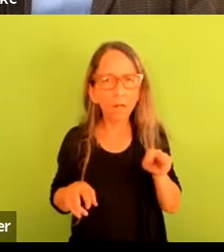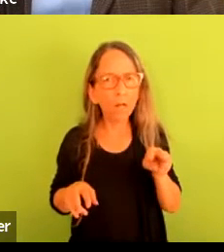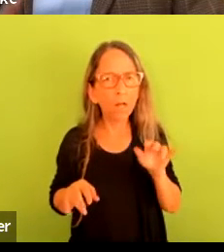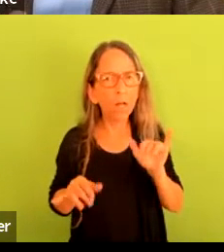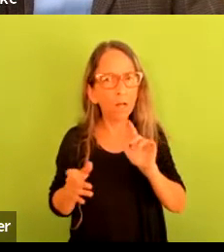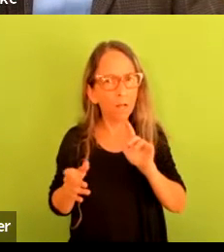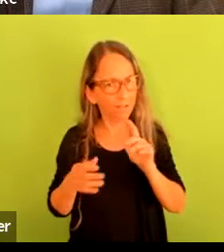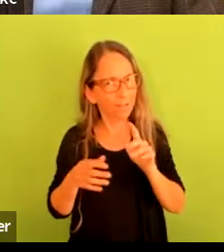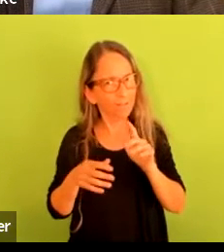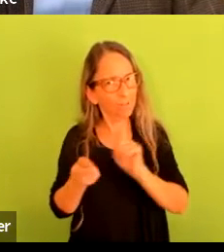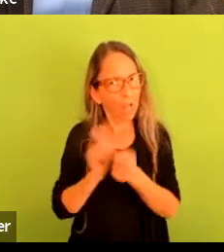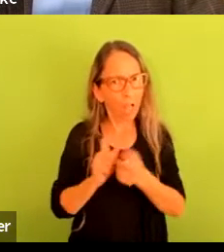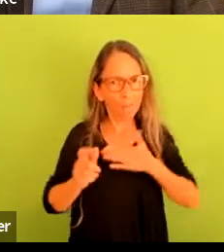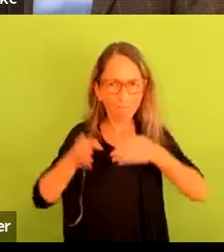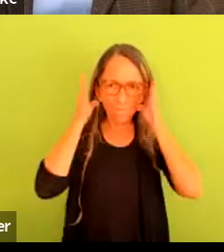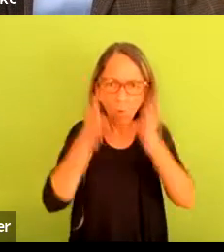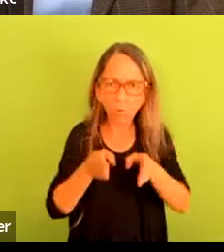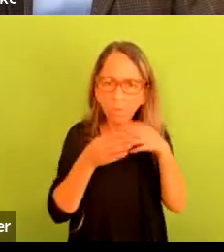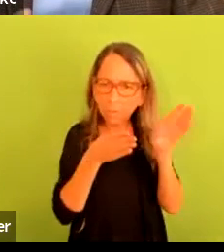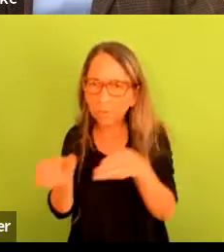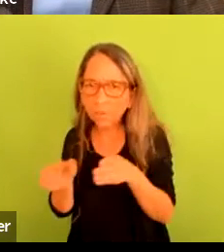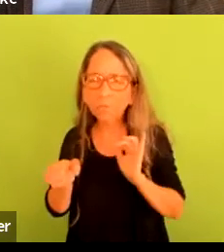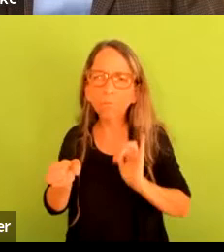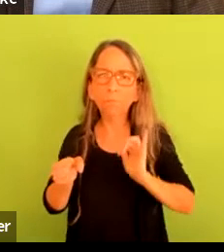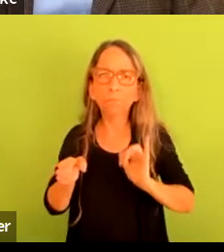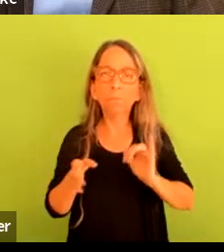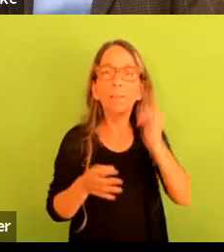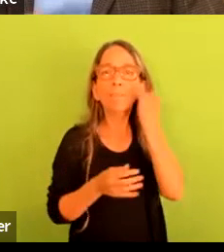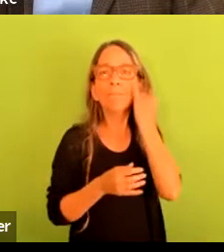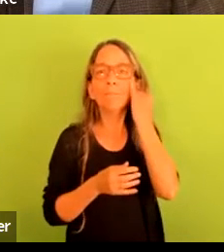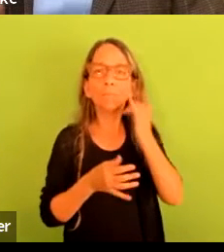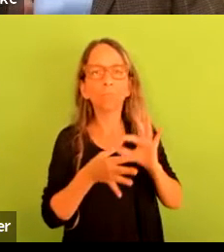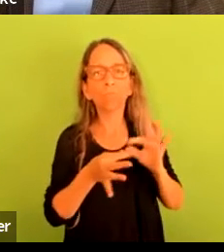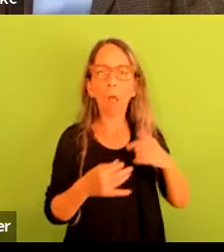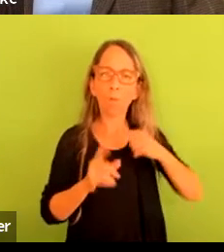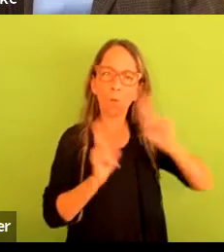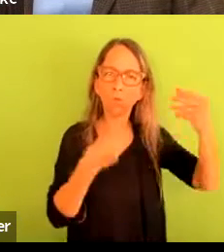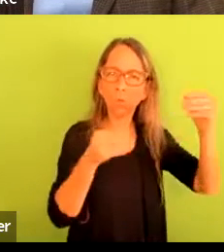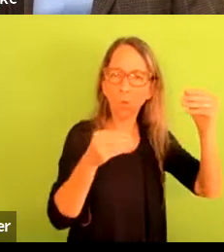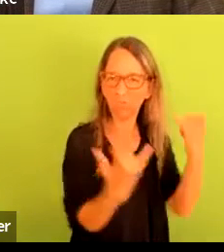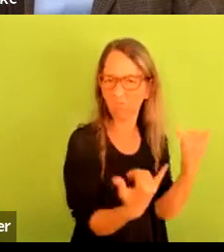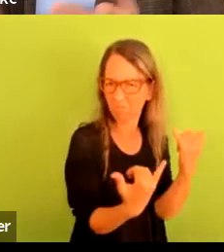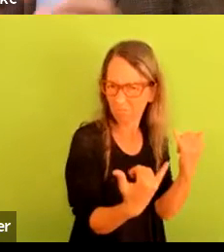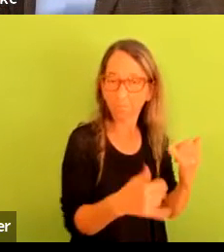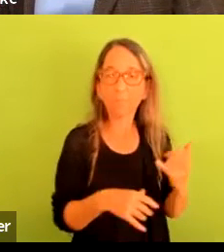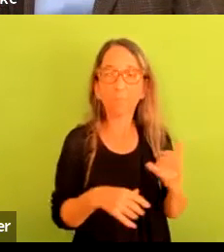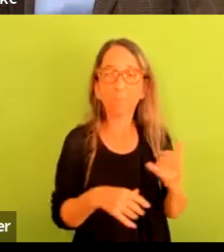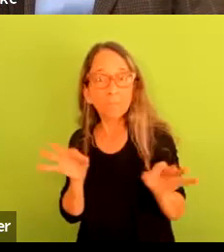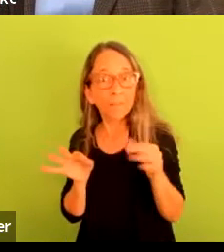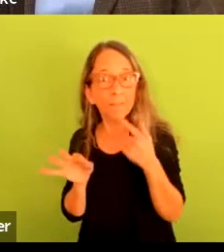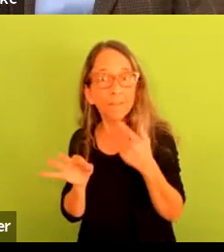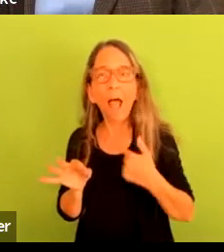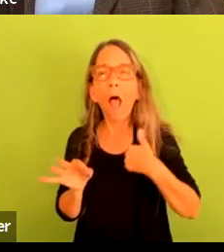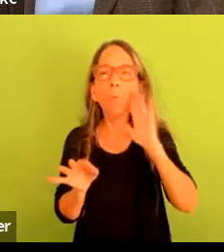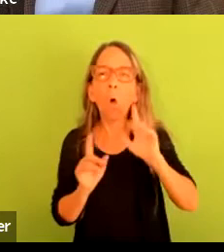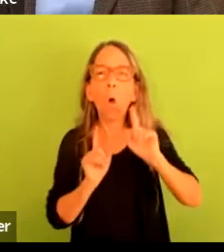Likewise, if I say, I'm going to go to the store today and the captions come out, I'm going to go outdoors today, you're going to